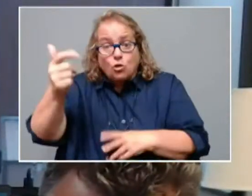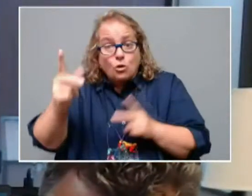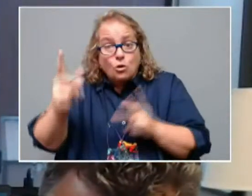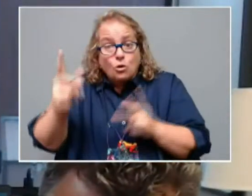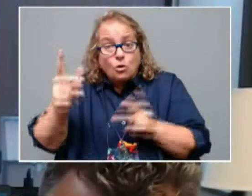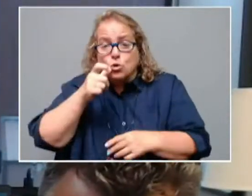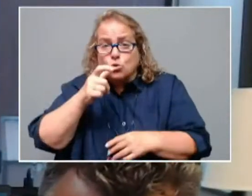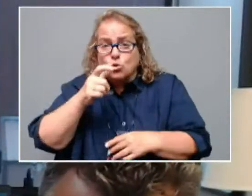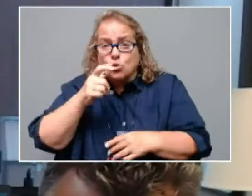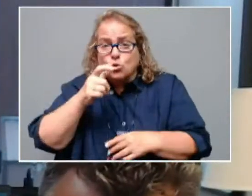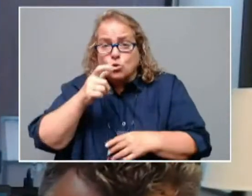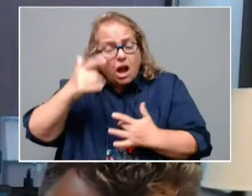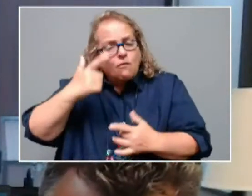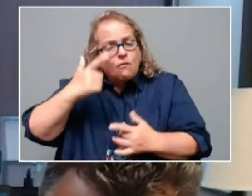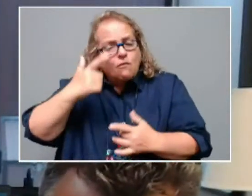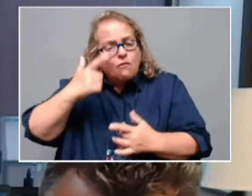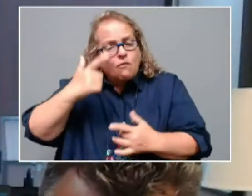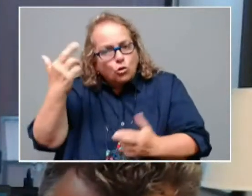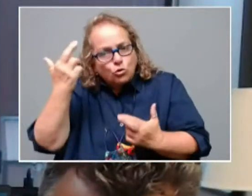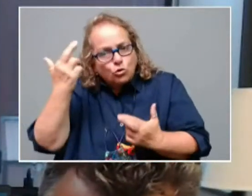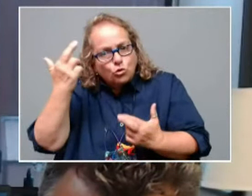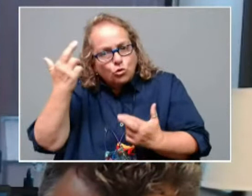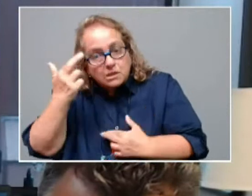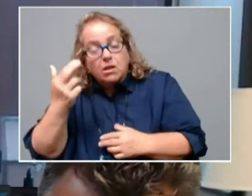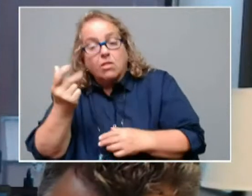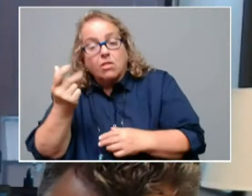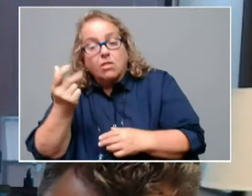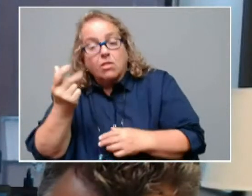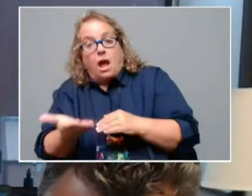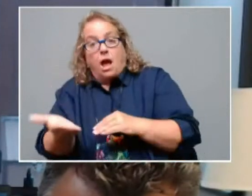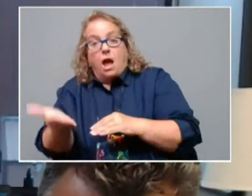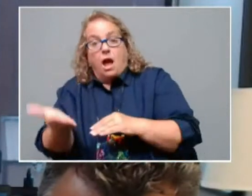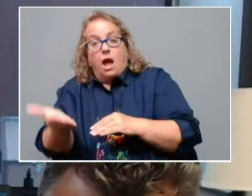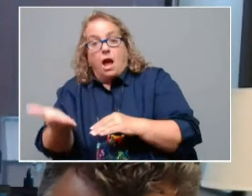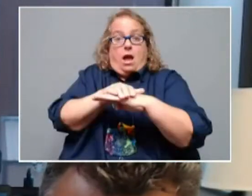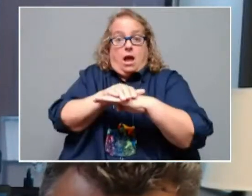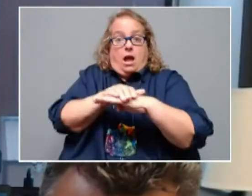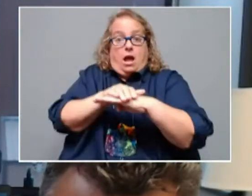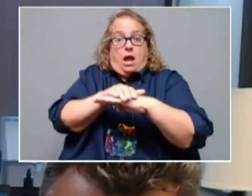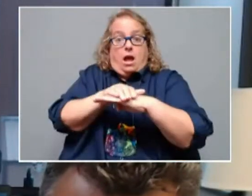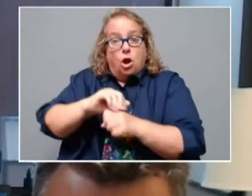COVID patients in on top of that, it makes it doubly hard to staff.